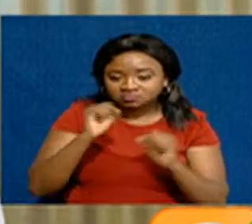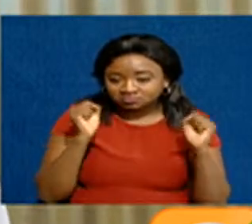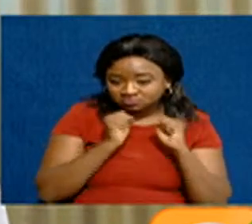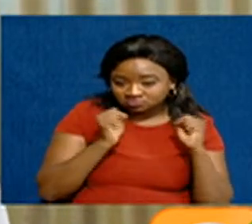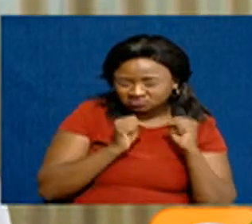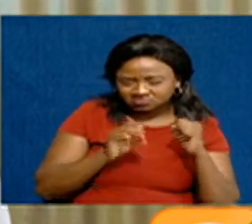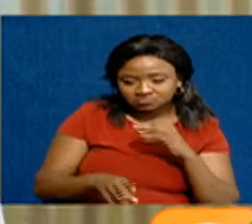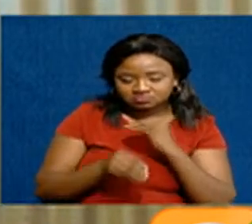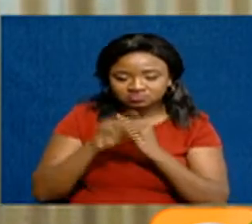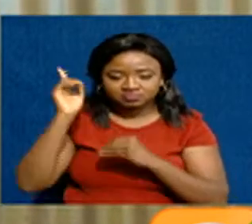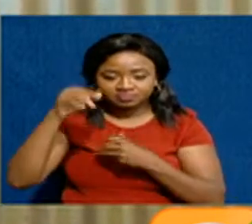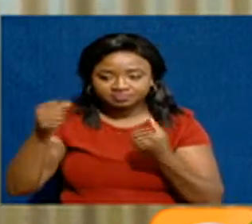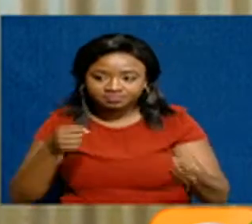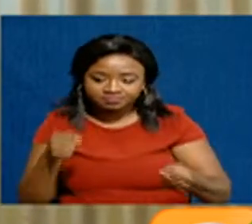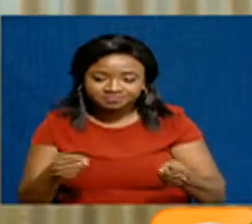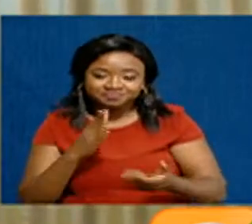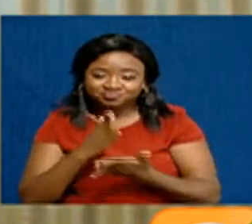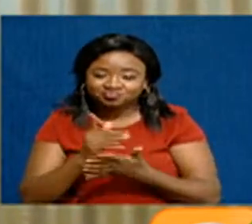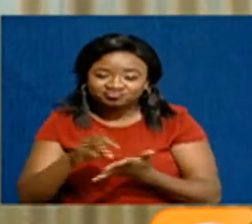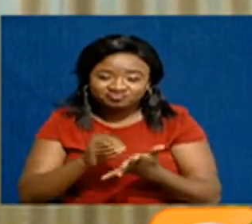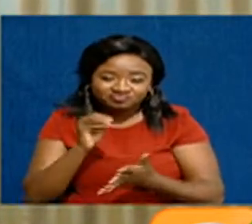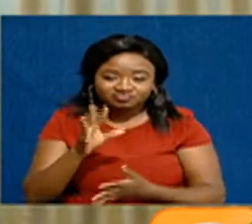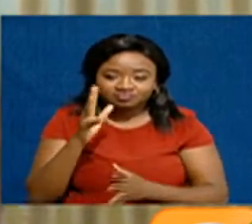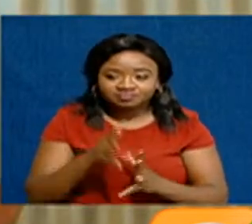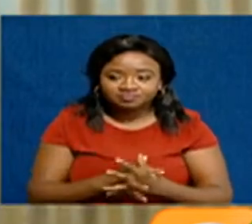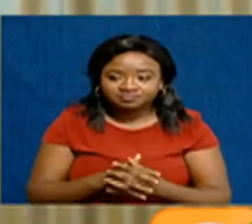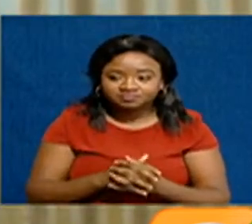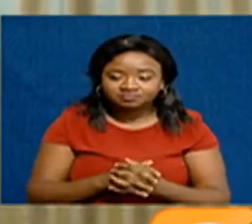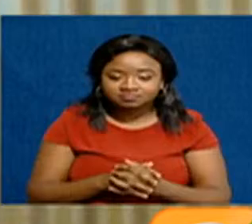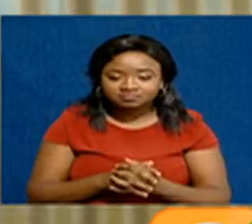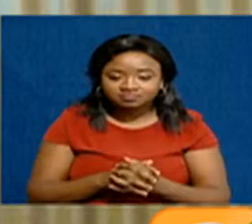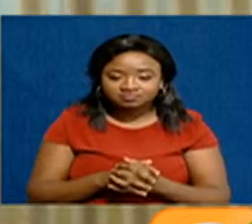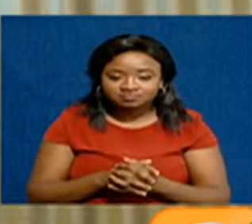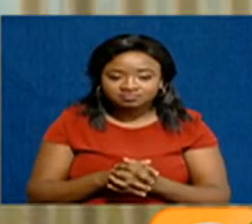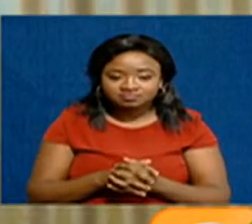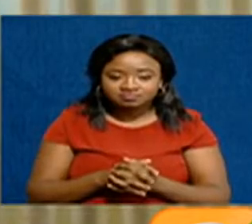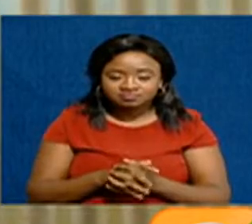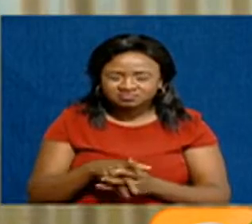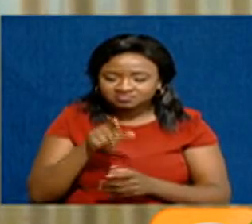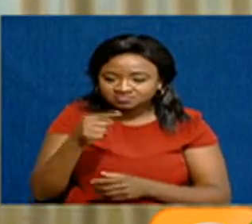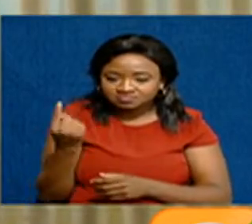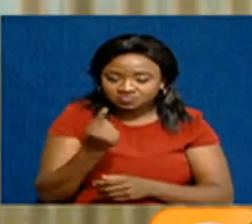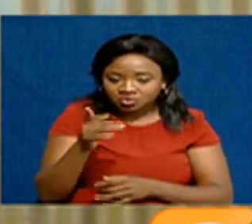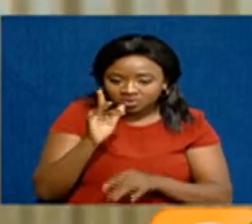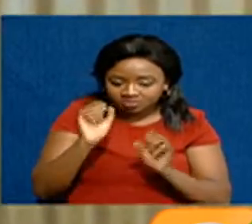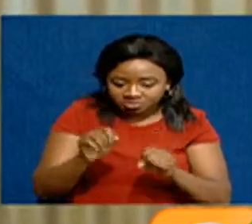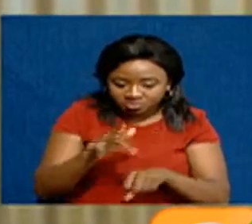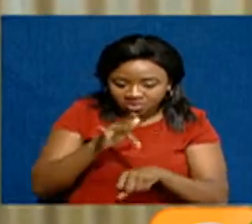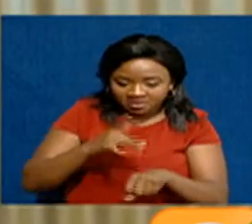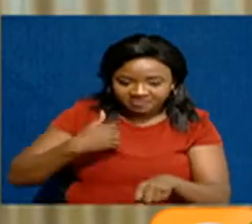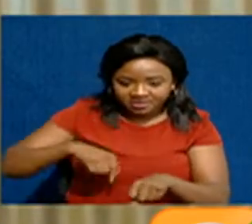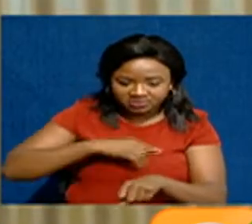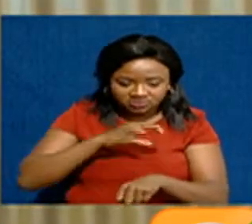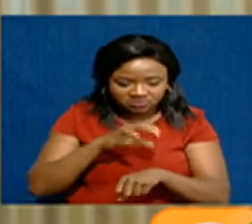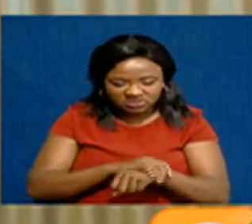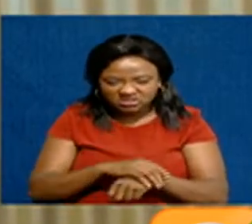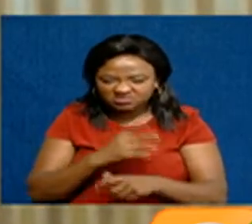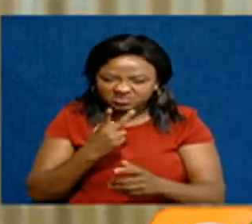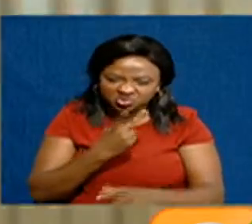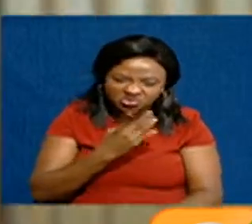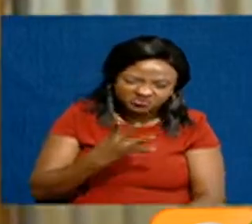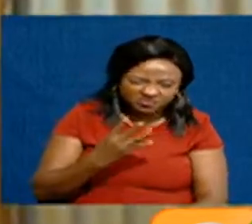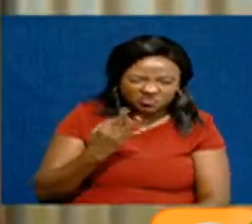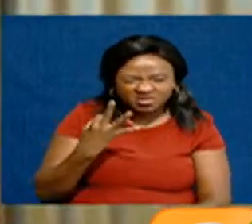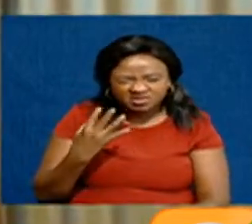supplement with charcoal. So it was very expensive. Brooding alone would cost us about 30,000